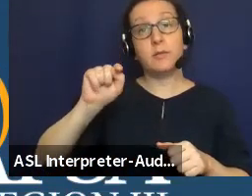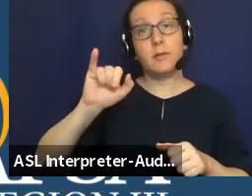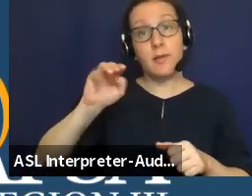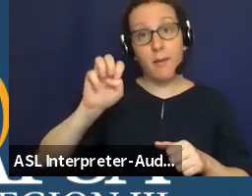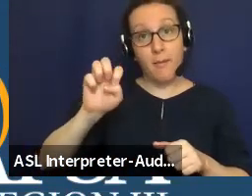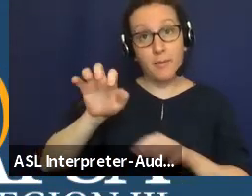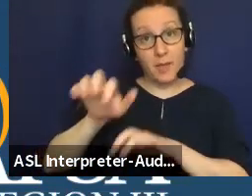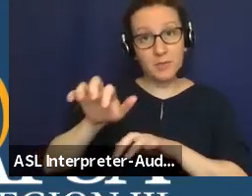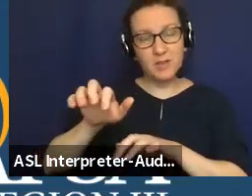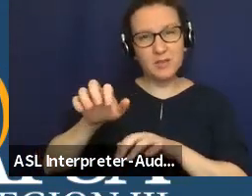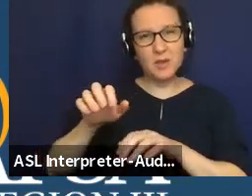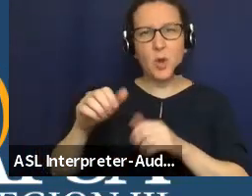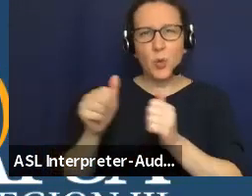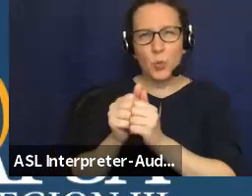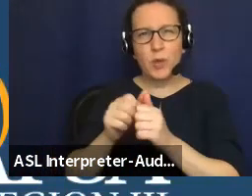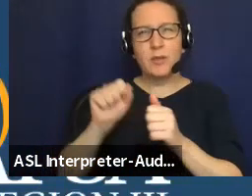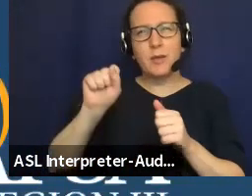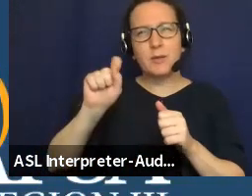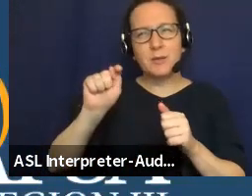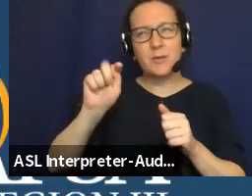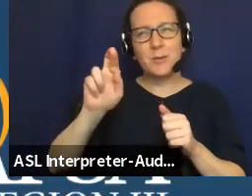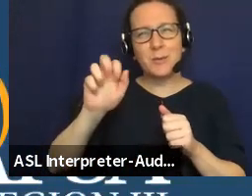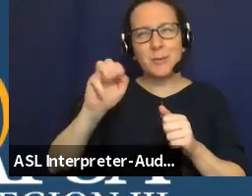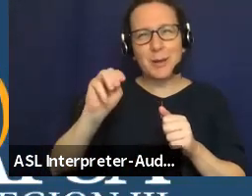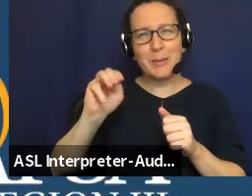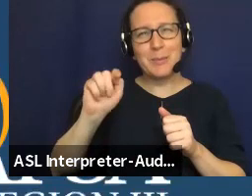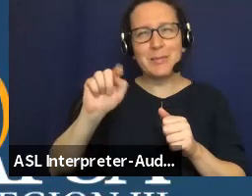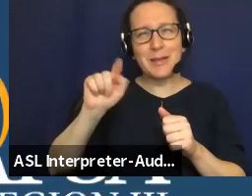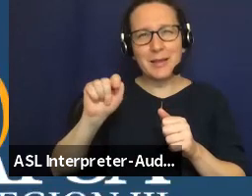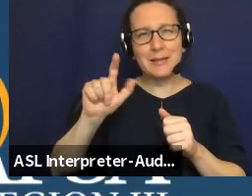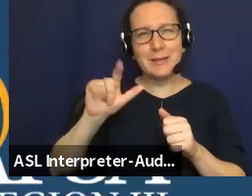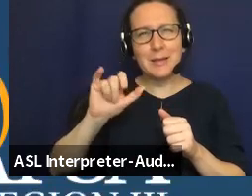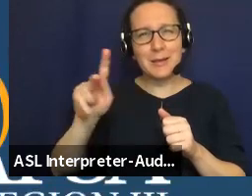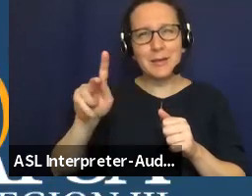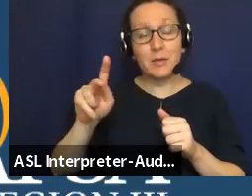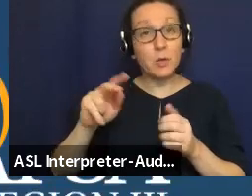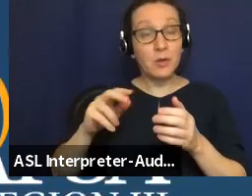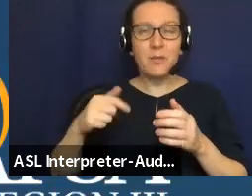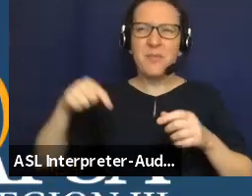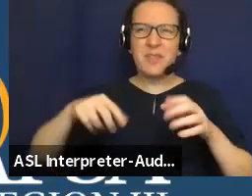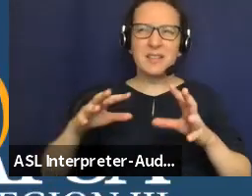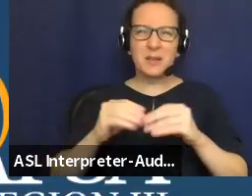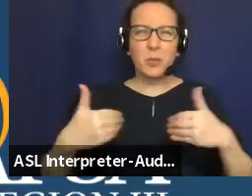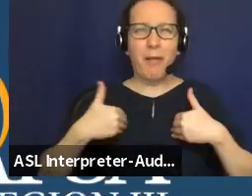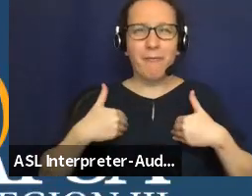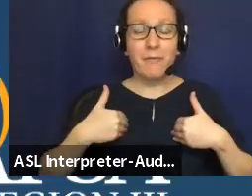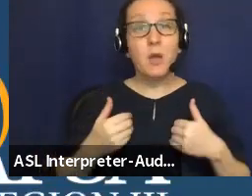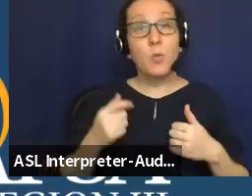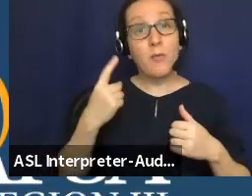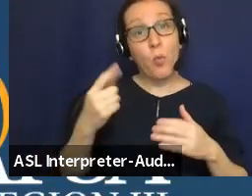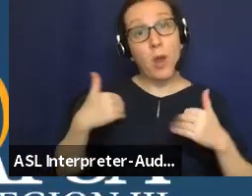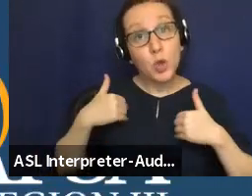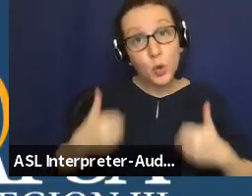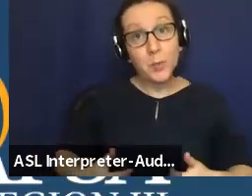see in this session. So there's a human typing and who's been assigned as a closed captioner. So she